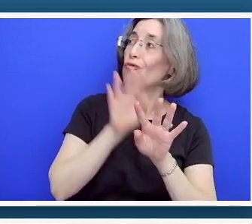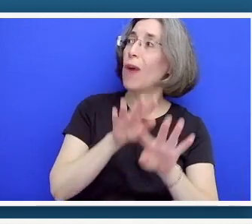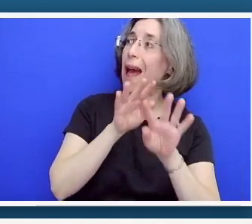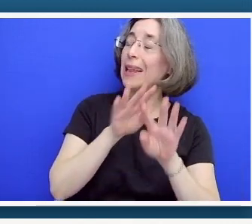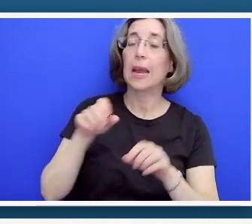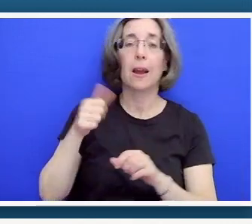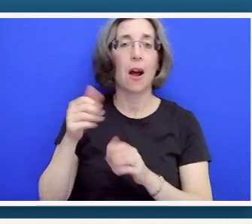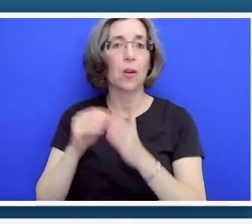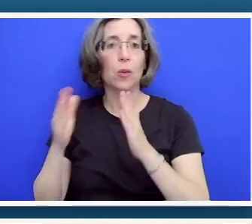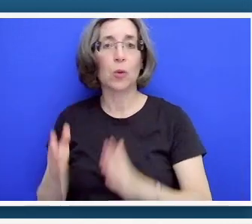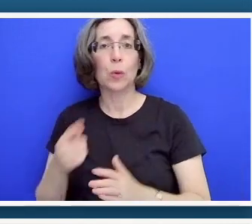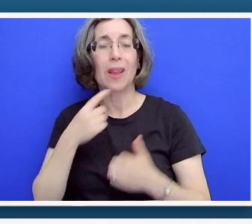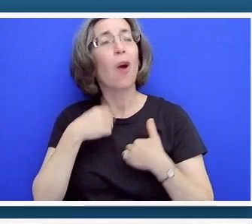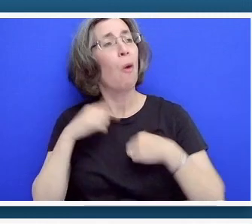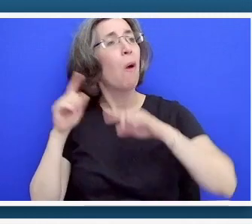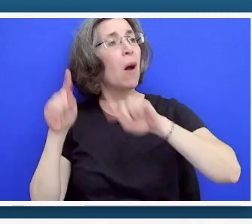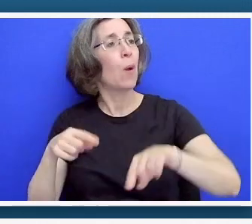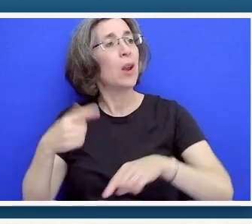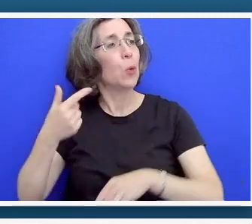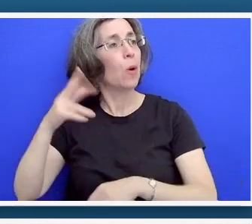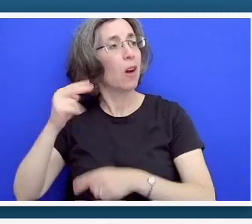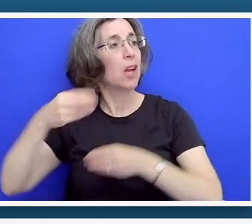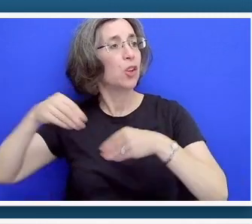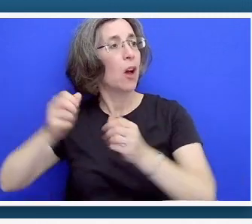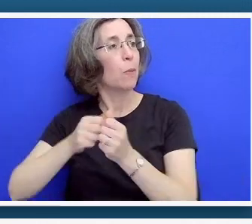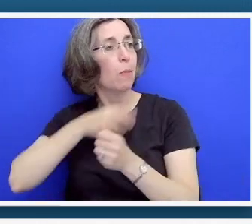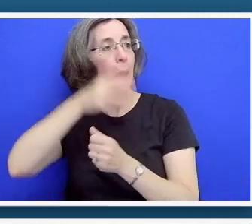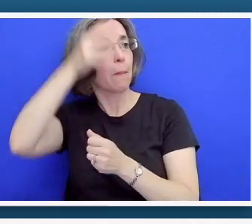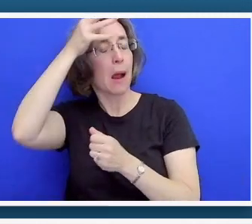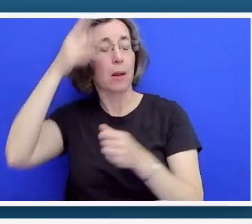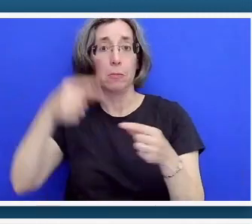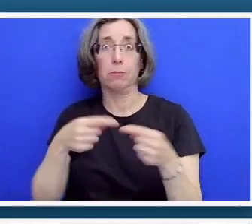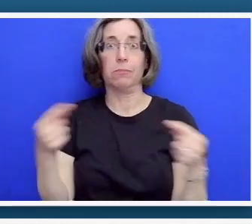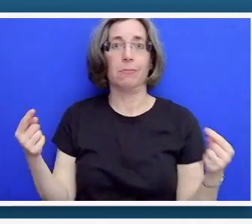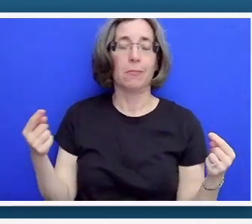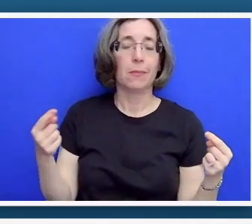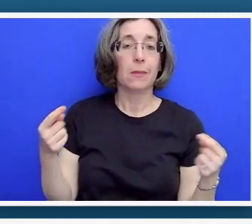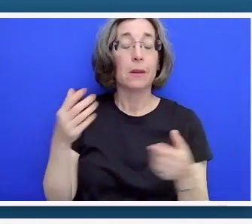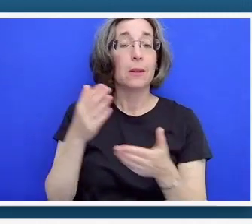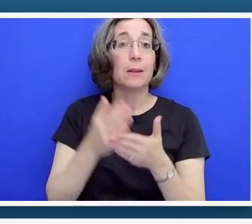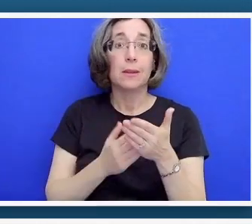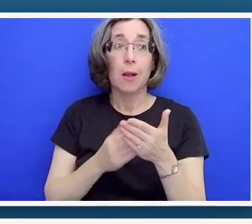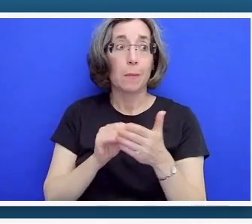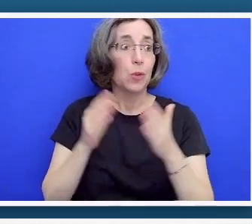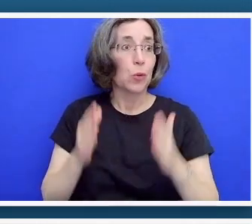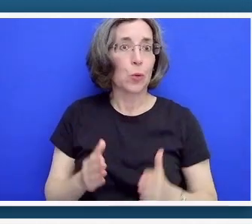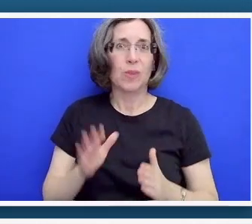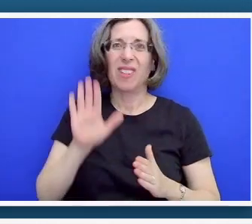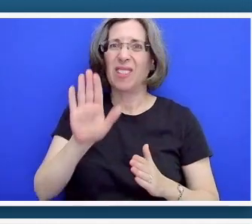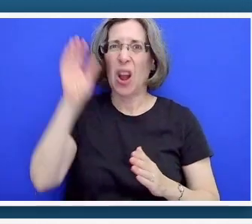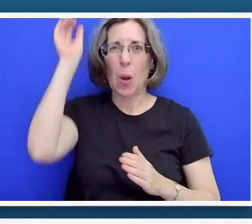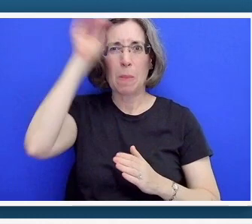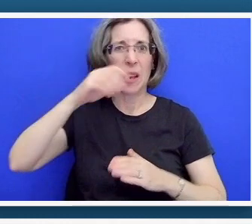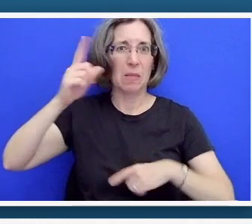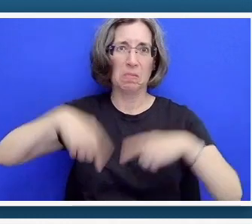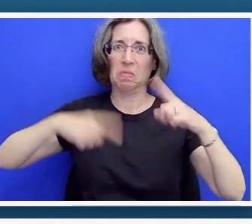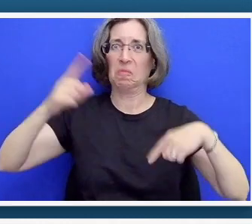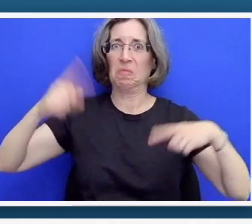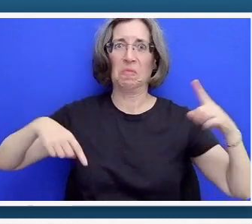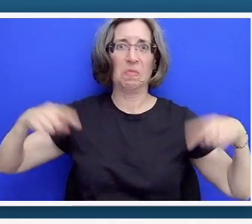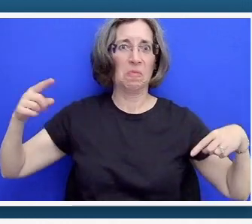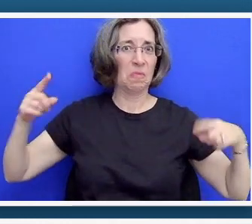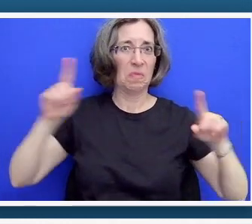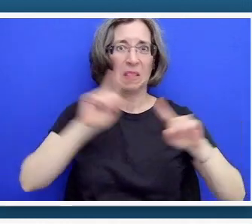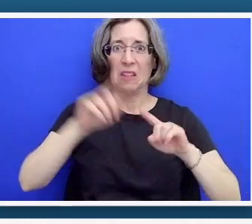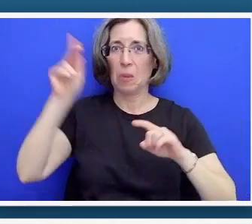our classroom with very, very strong opinions all over the political map. And when